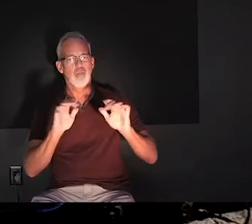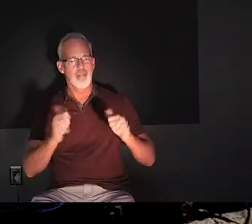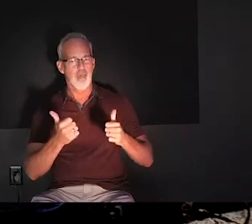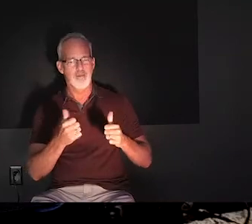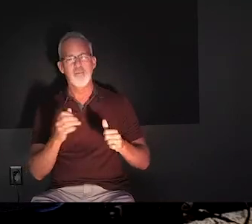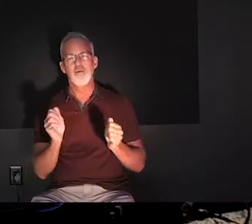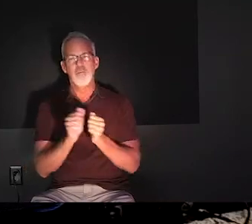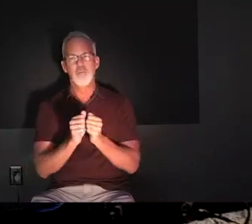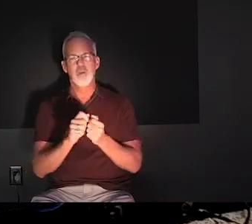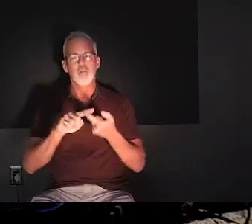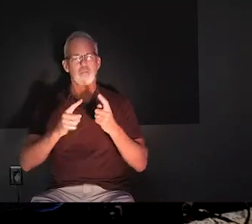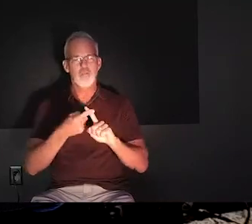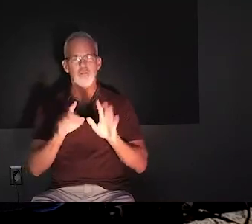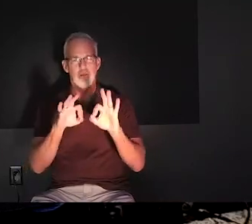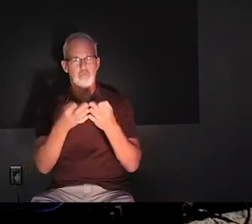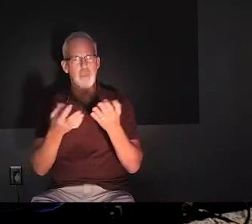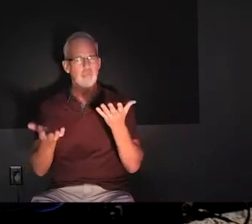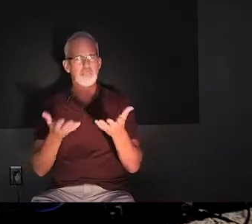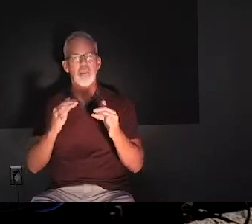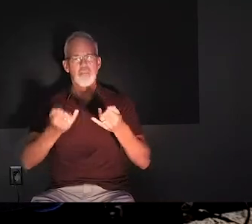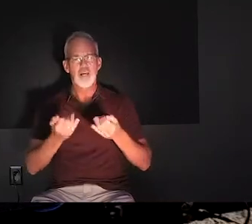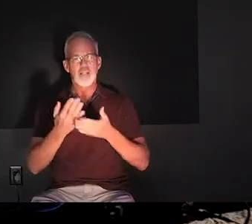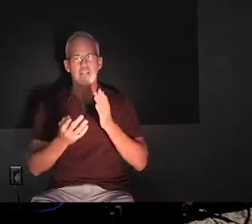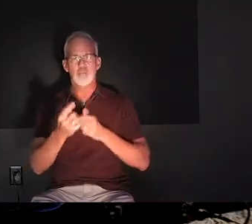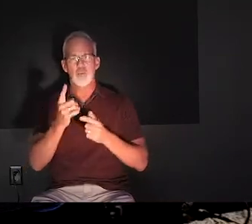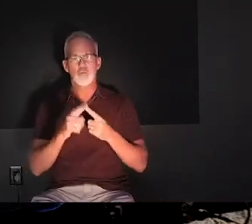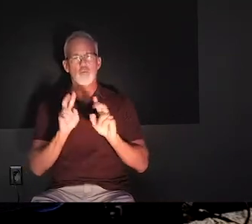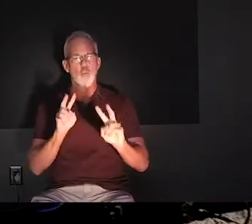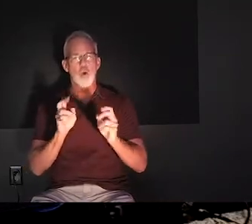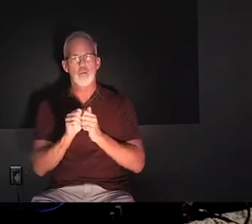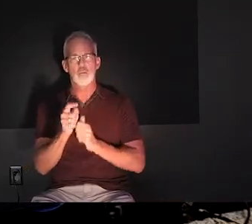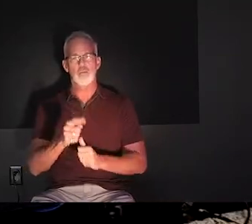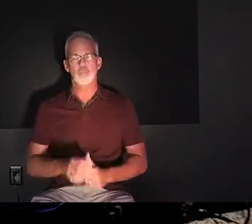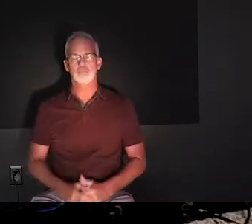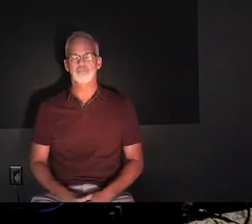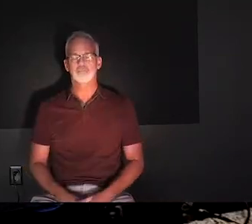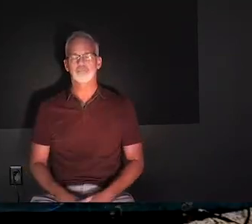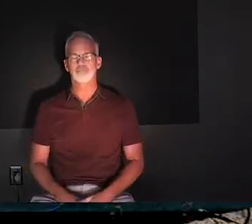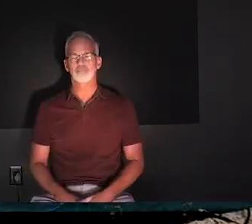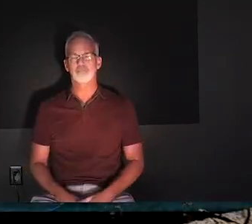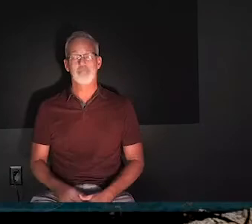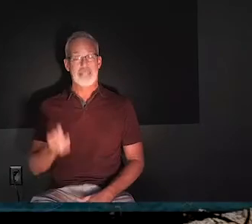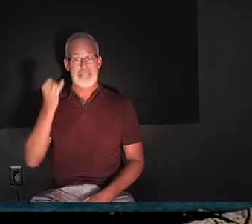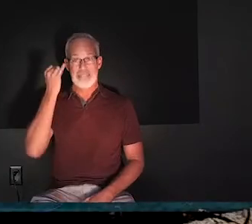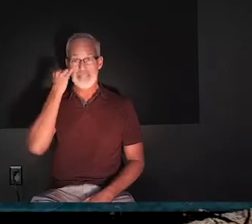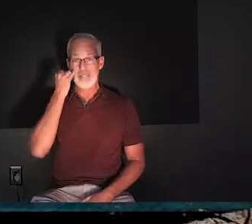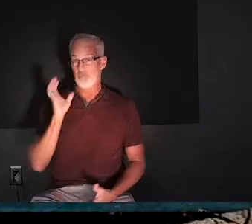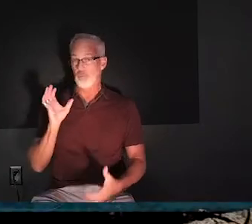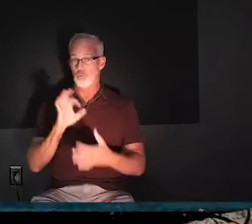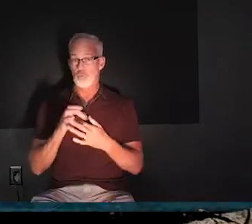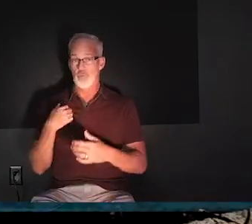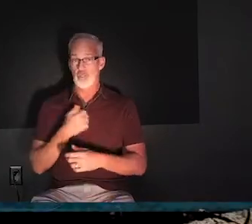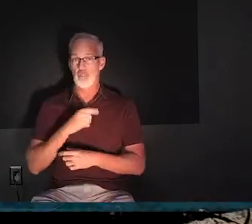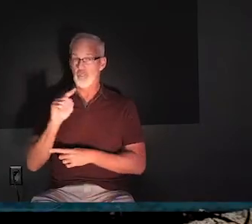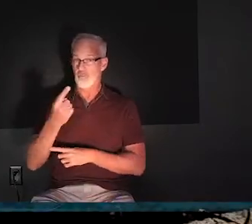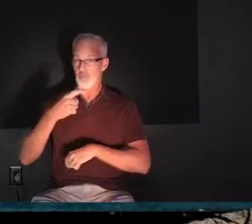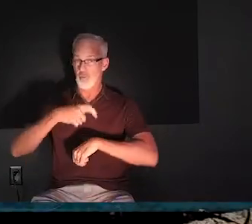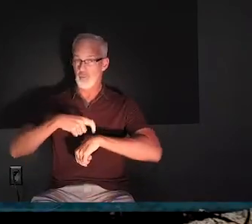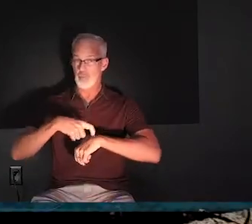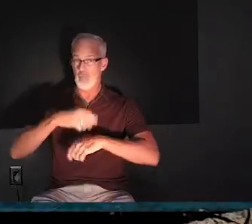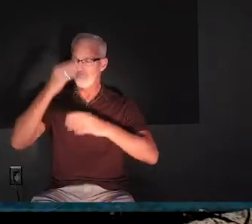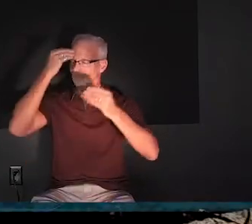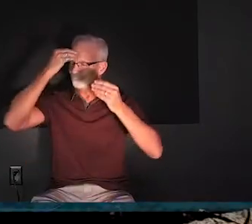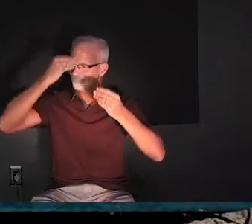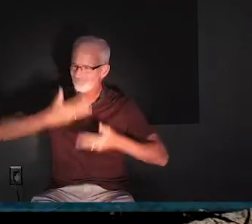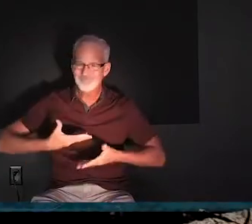a family member? Just invite someone to watch along with you. If you're joining us today for the first time, you can let us know